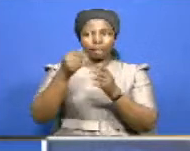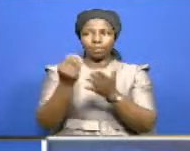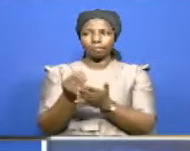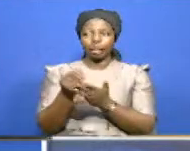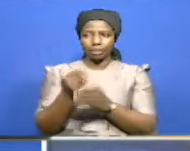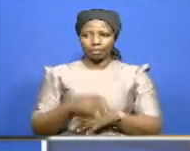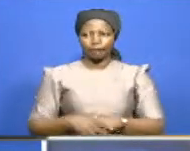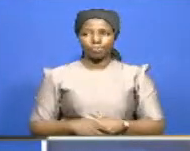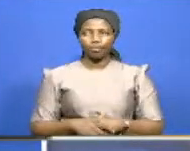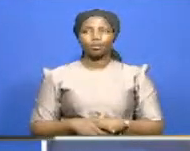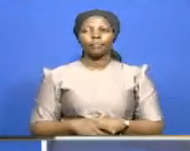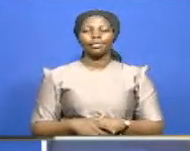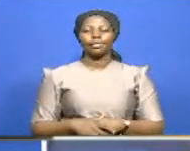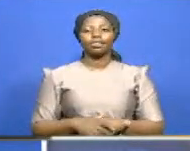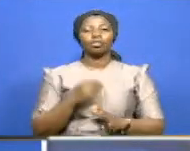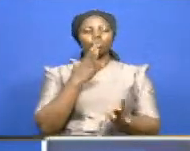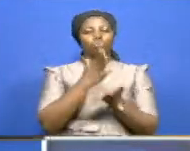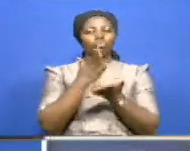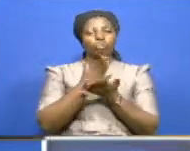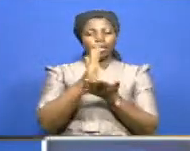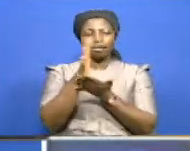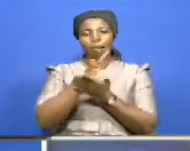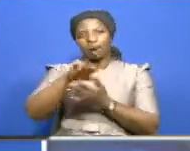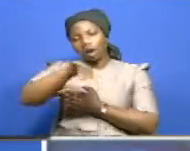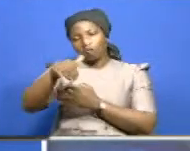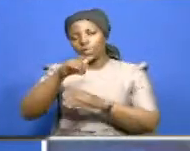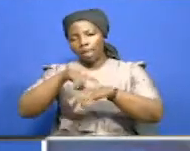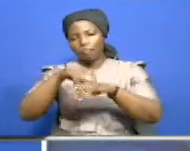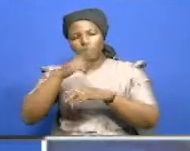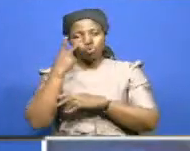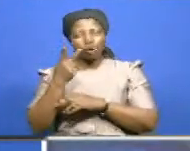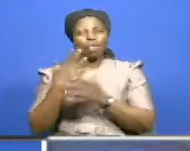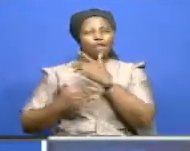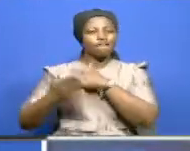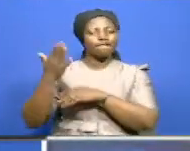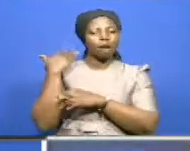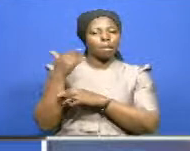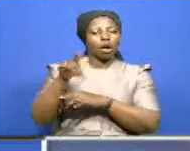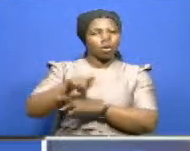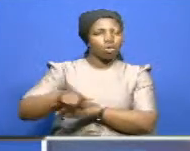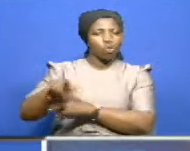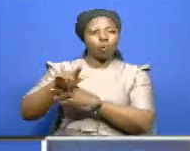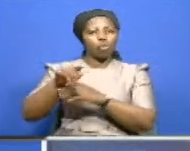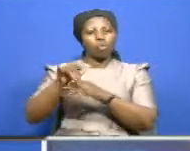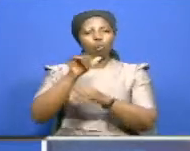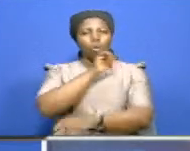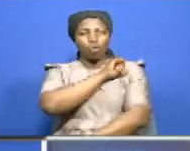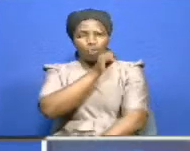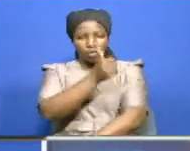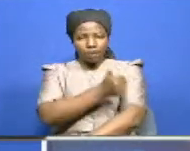is true that in some counties, when you look at the former local authorities,